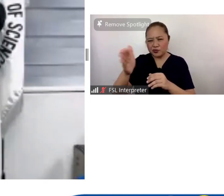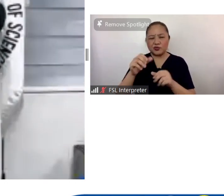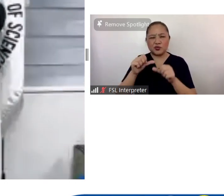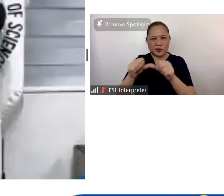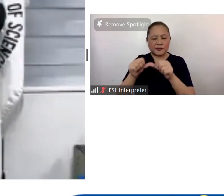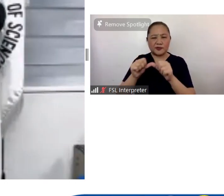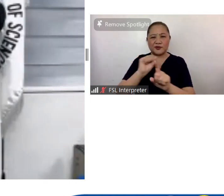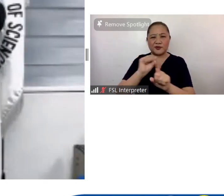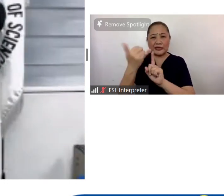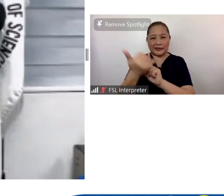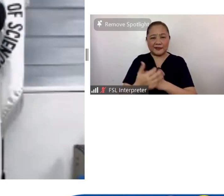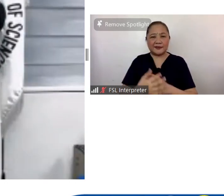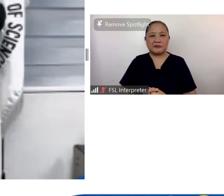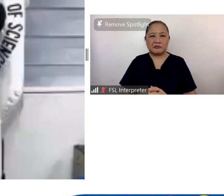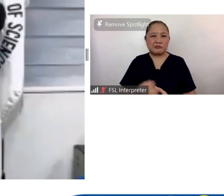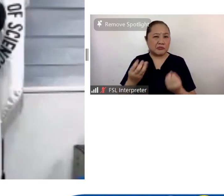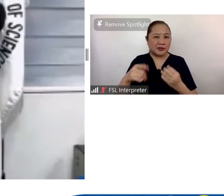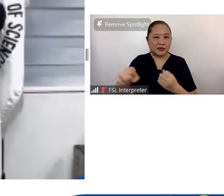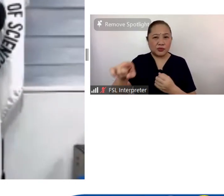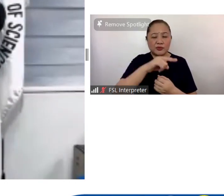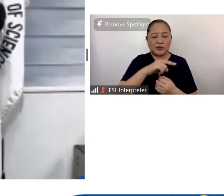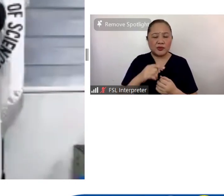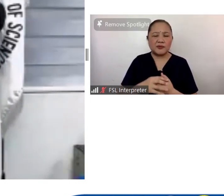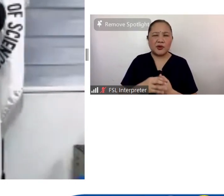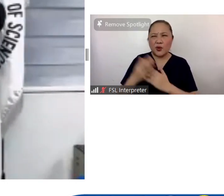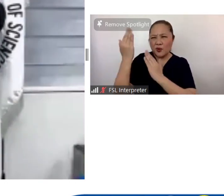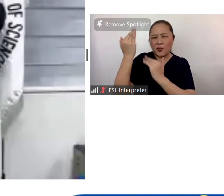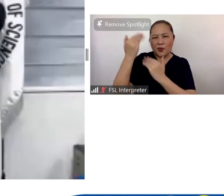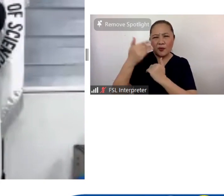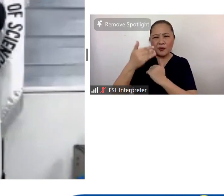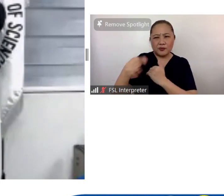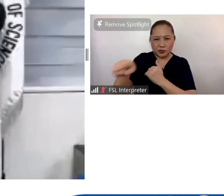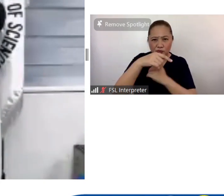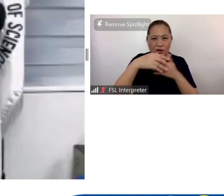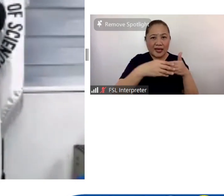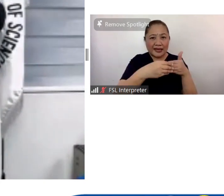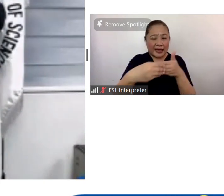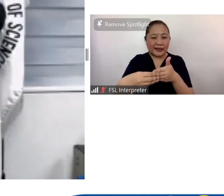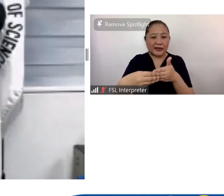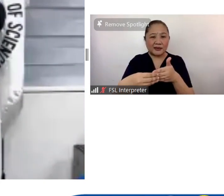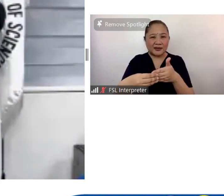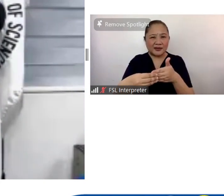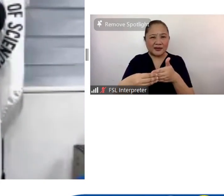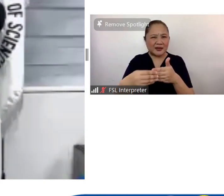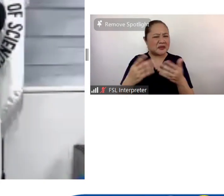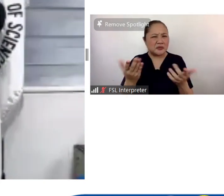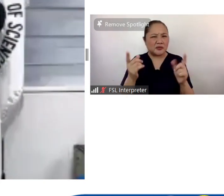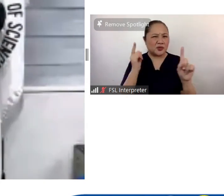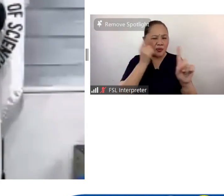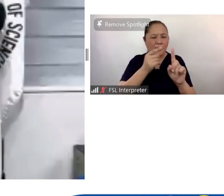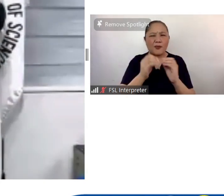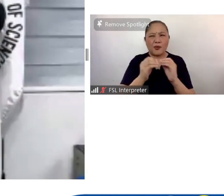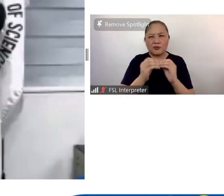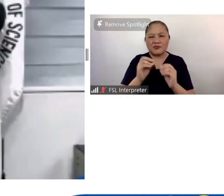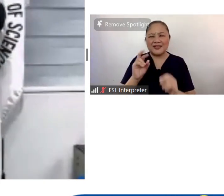you, may you also guide them towards a more rational, science-based way